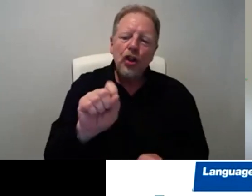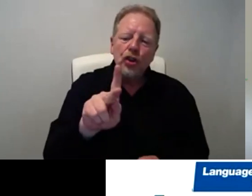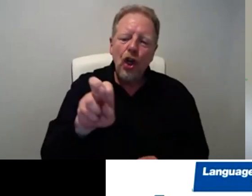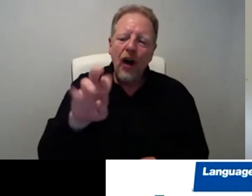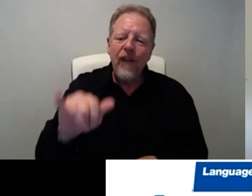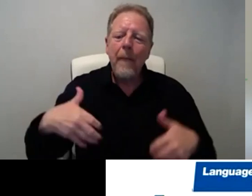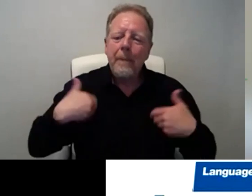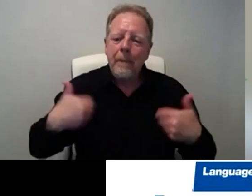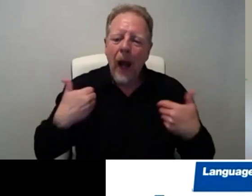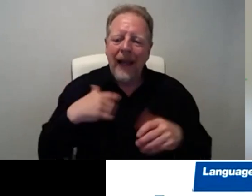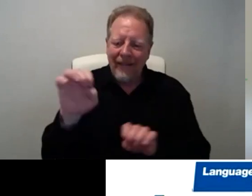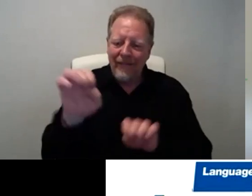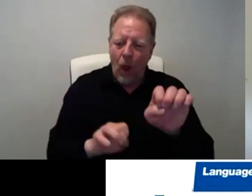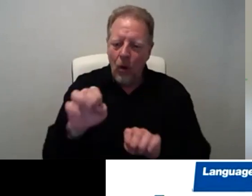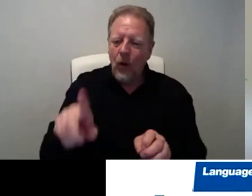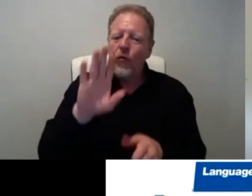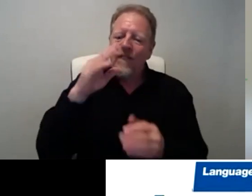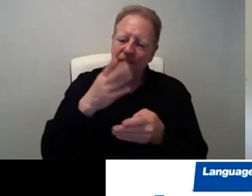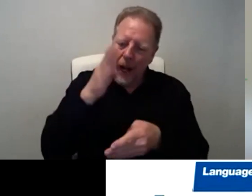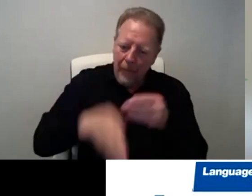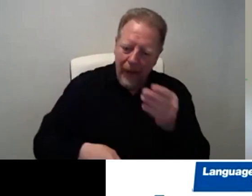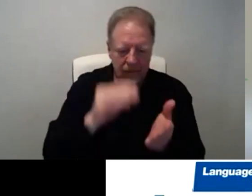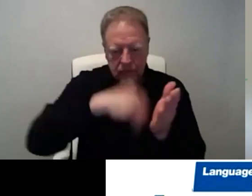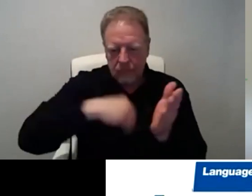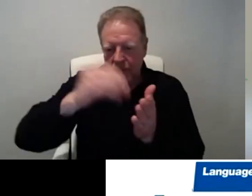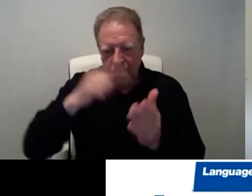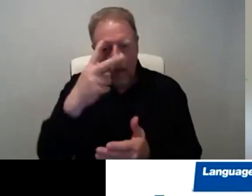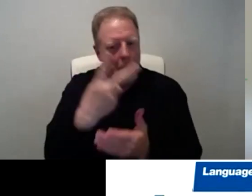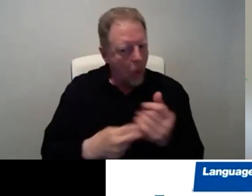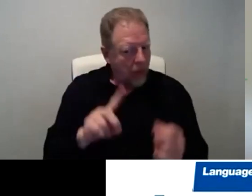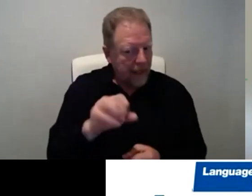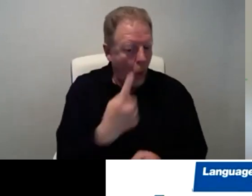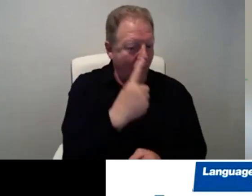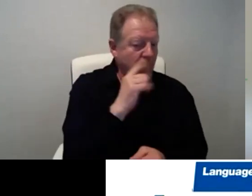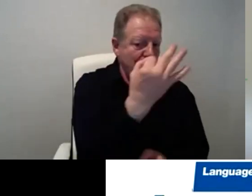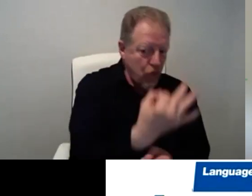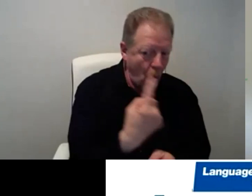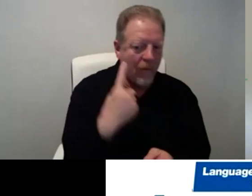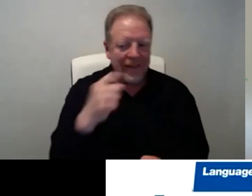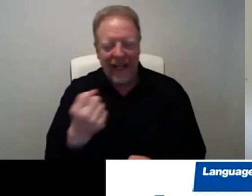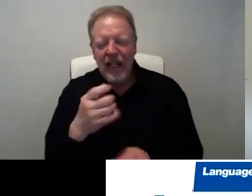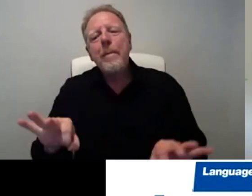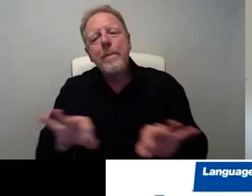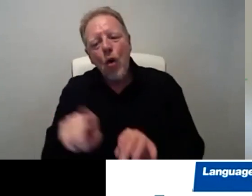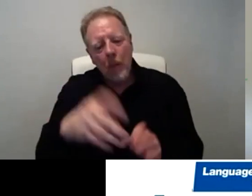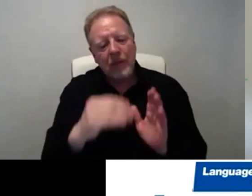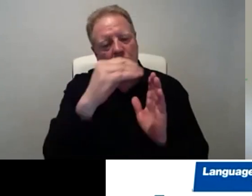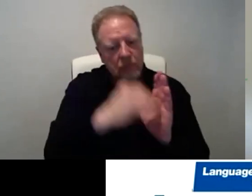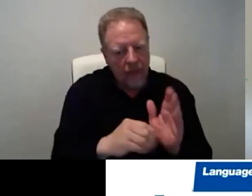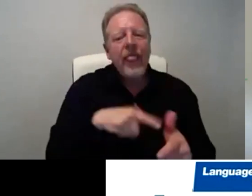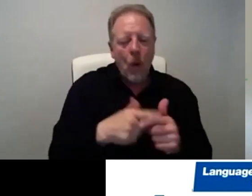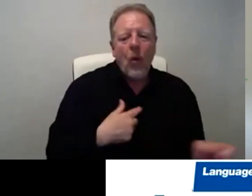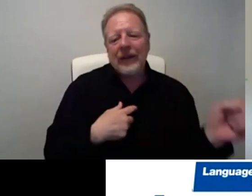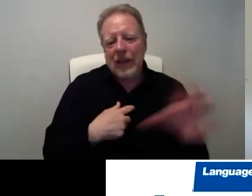SurveyMonkey evaluation to complete for both days. And that's essential that you send it in so that we can send you certificates and